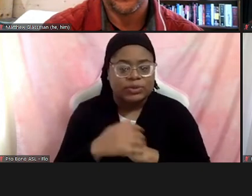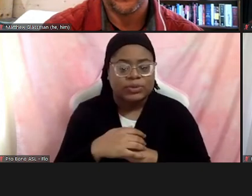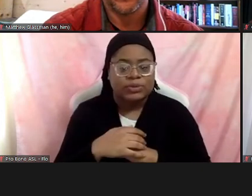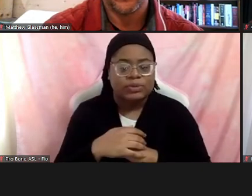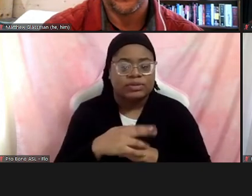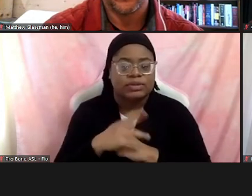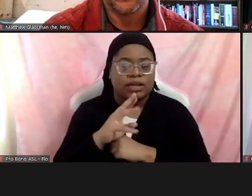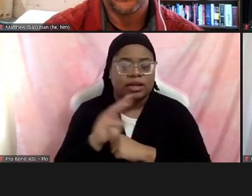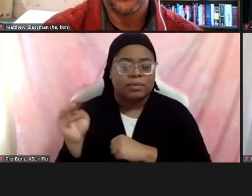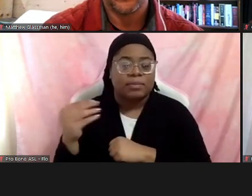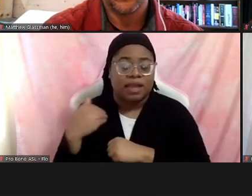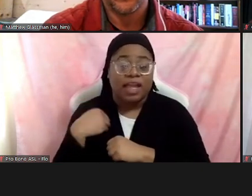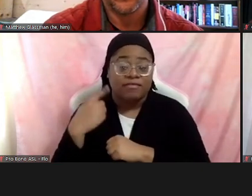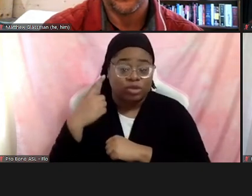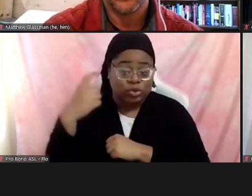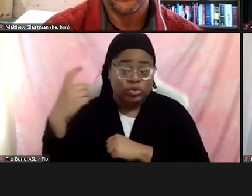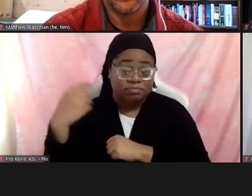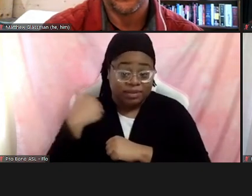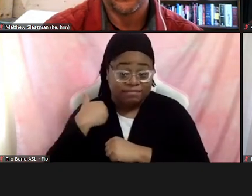I do have a dream of